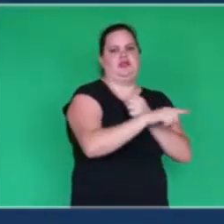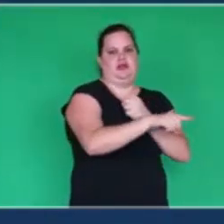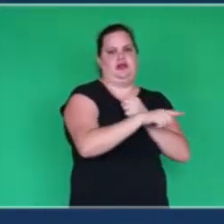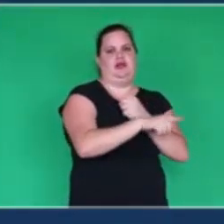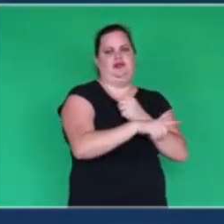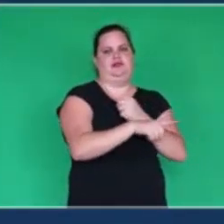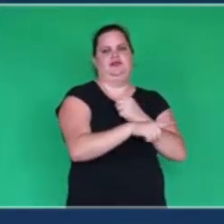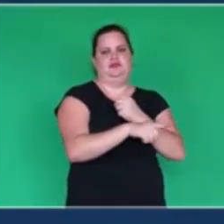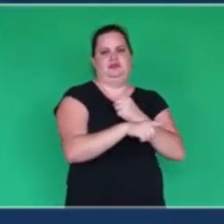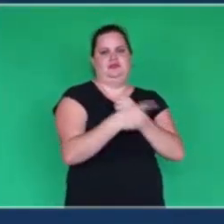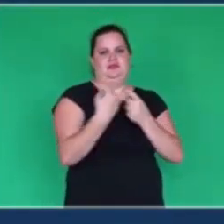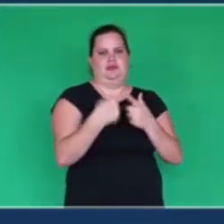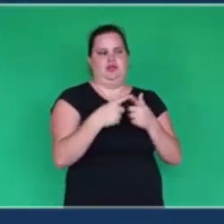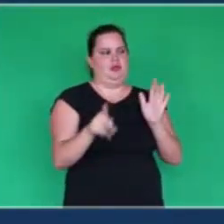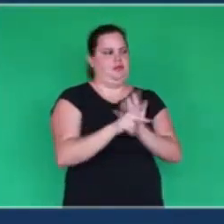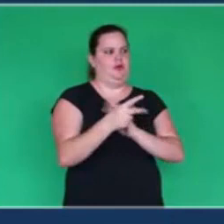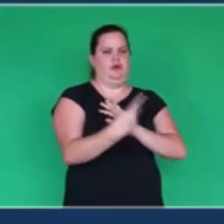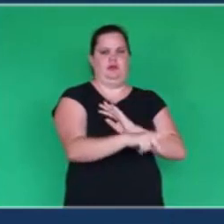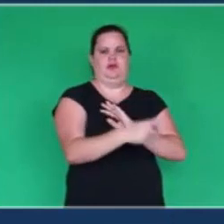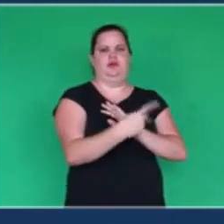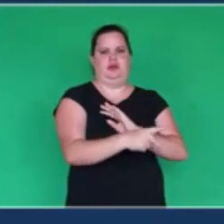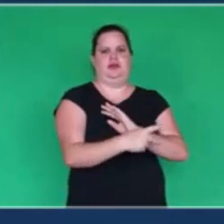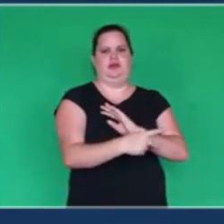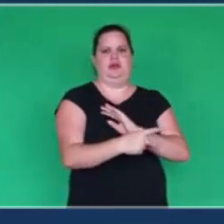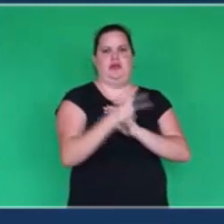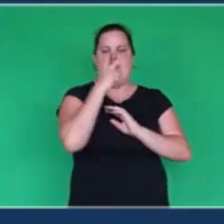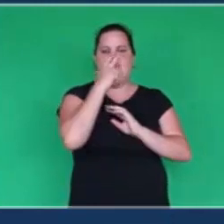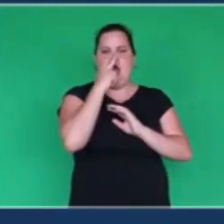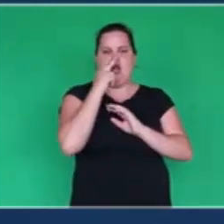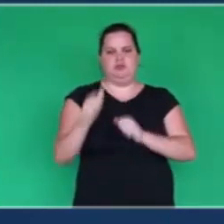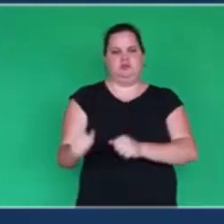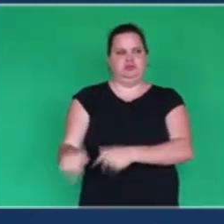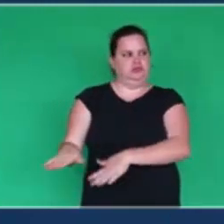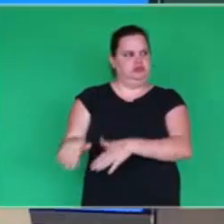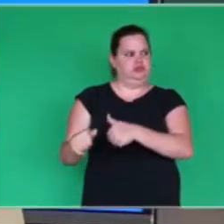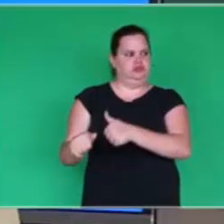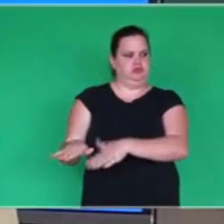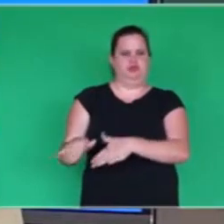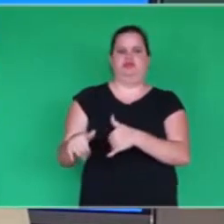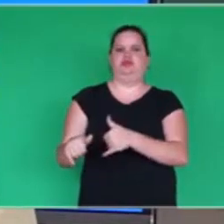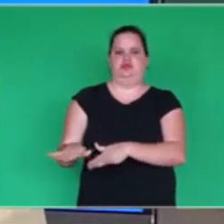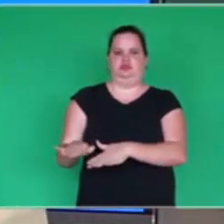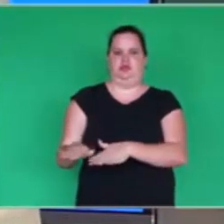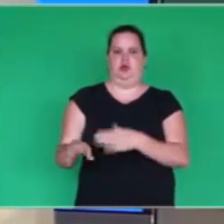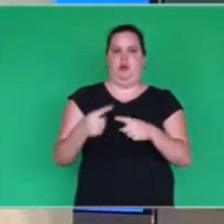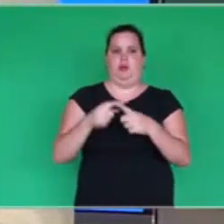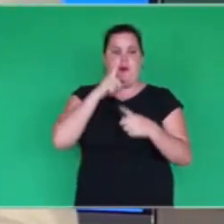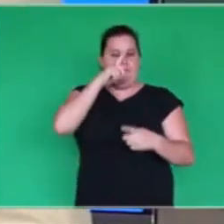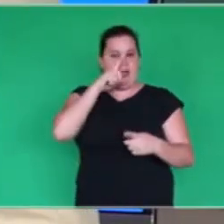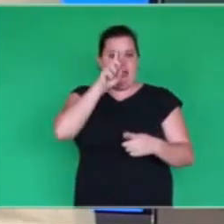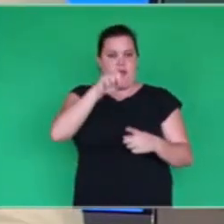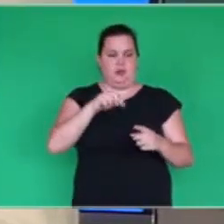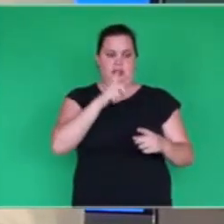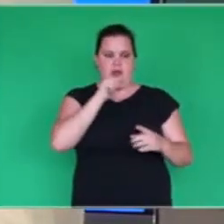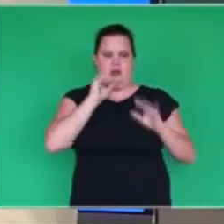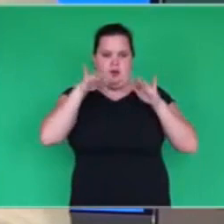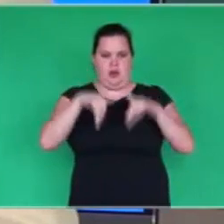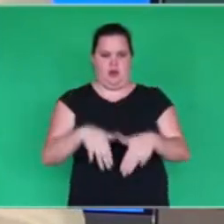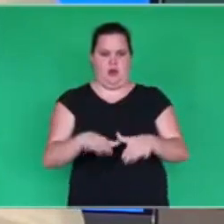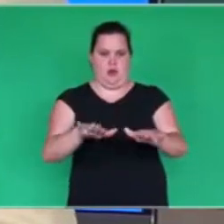to defend against the attacks that either came from Jerusalem or from the north